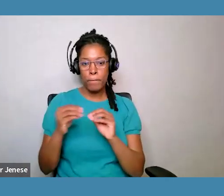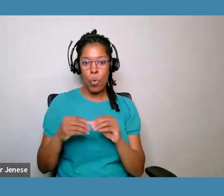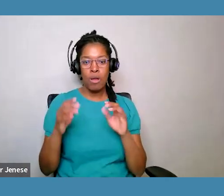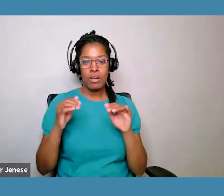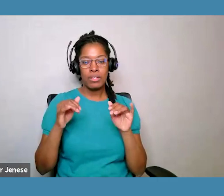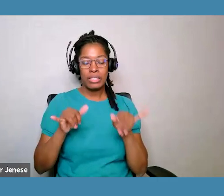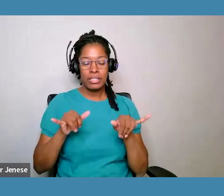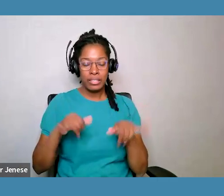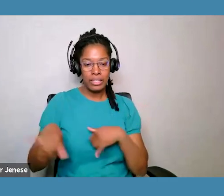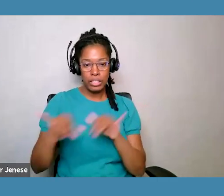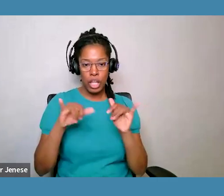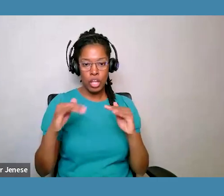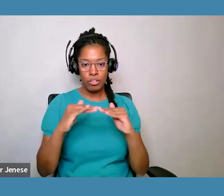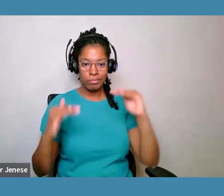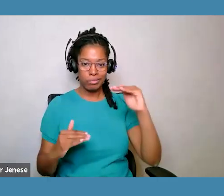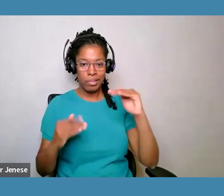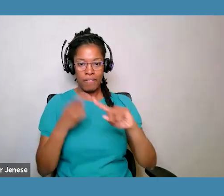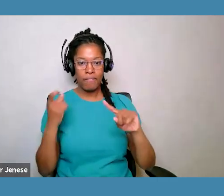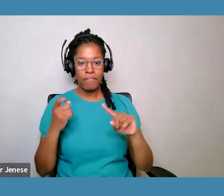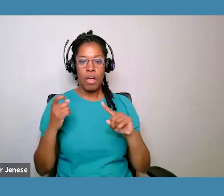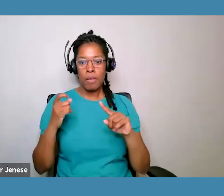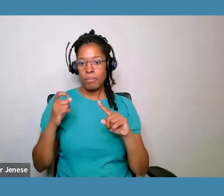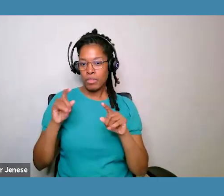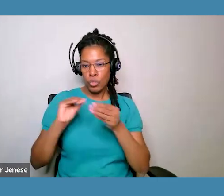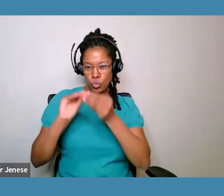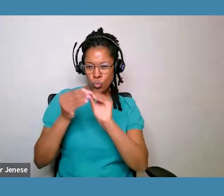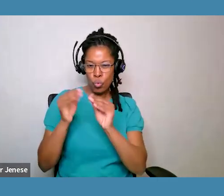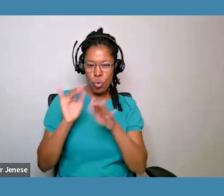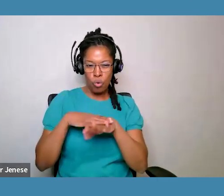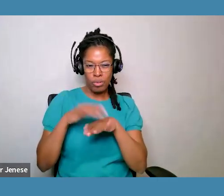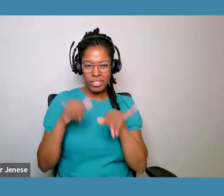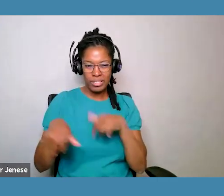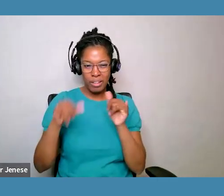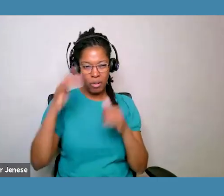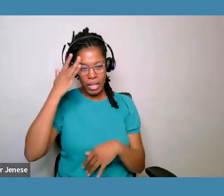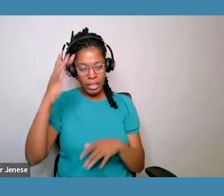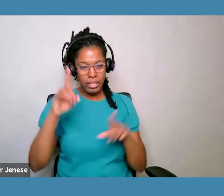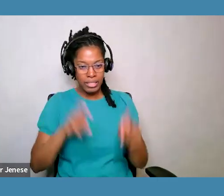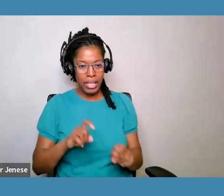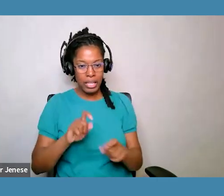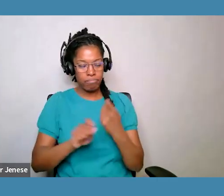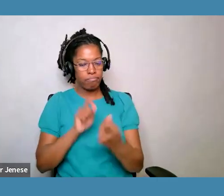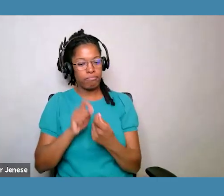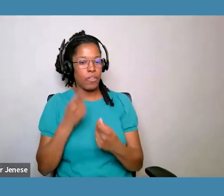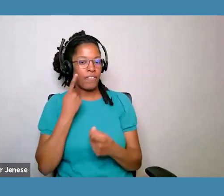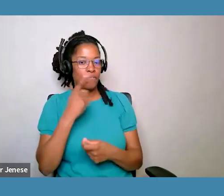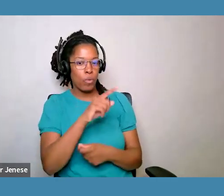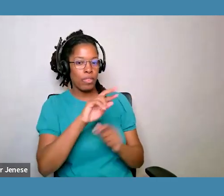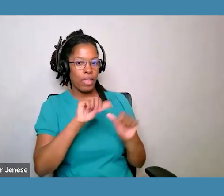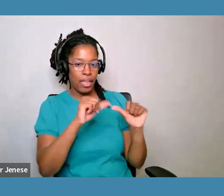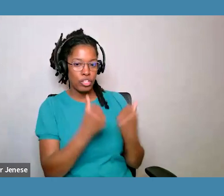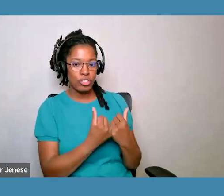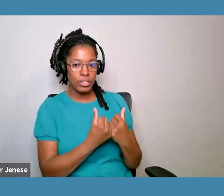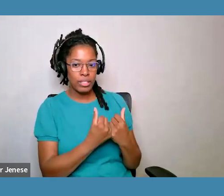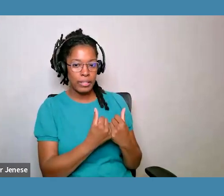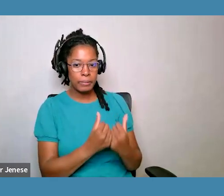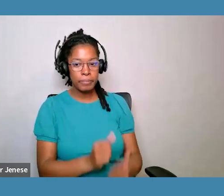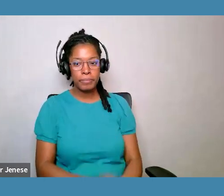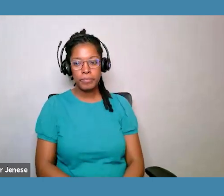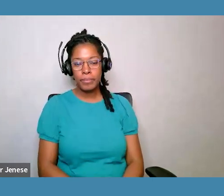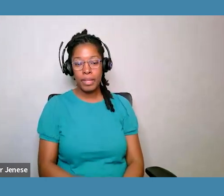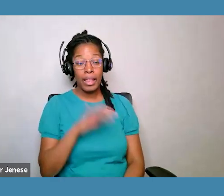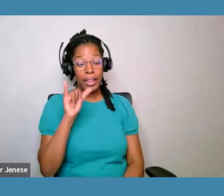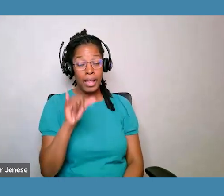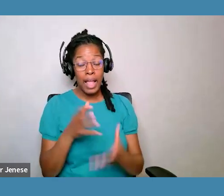the mean score on a standard intelligence test specified in the rules of the agency. So that is just a lot